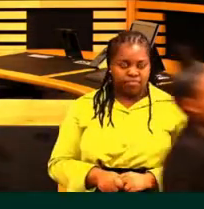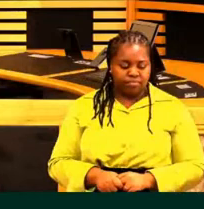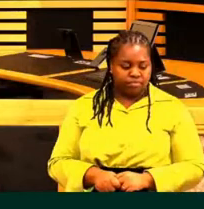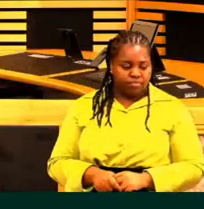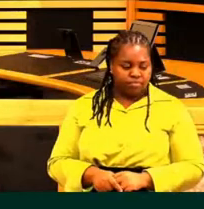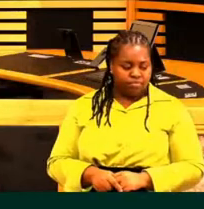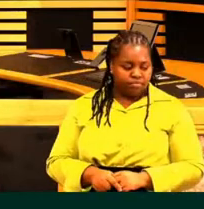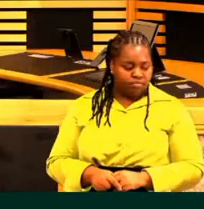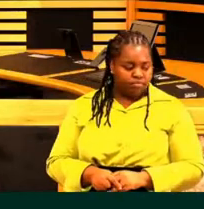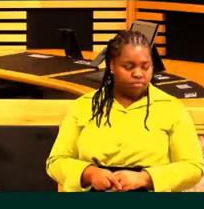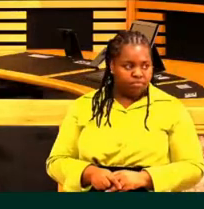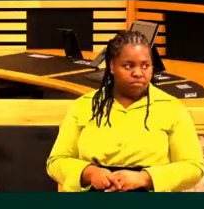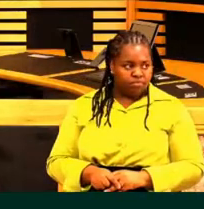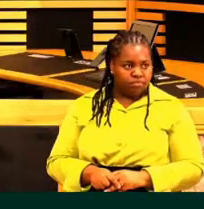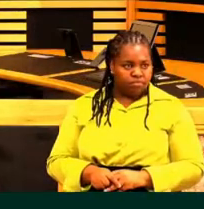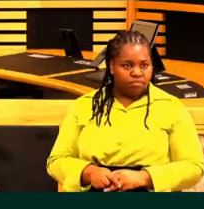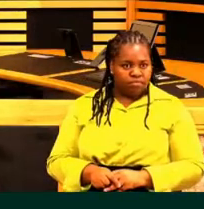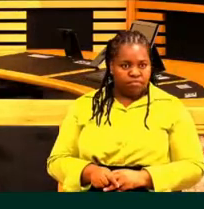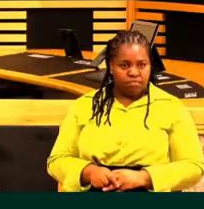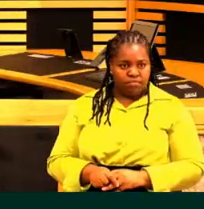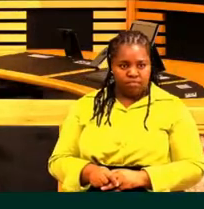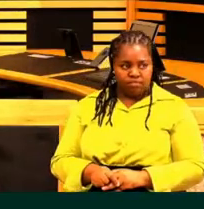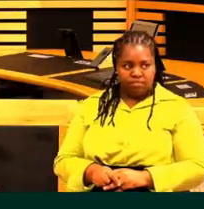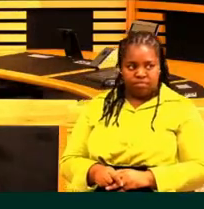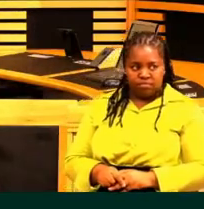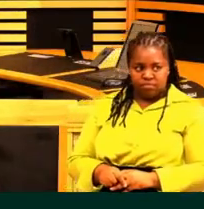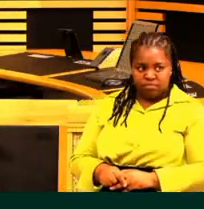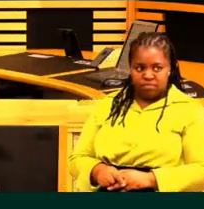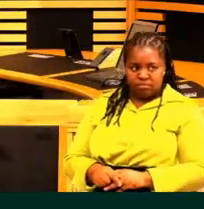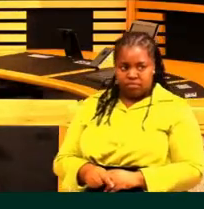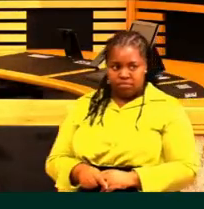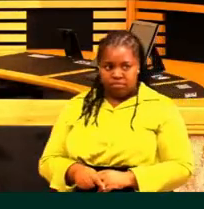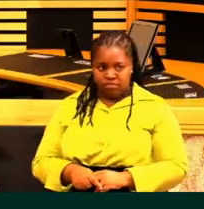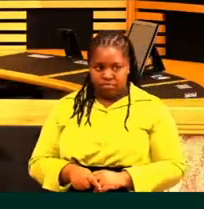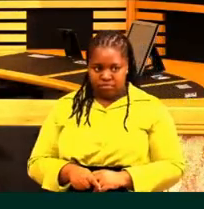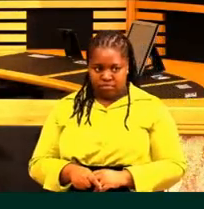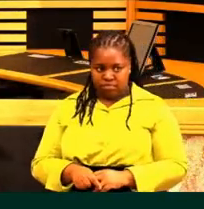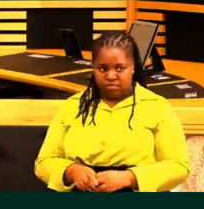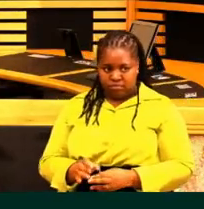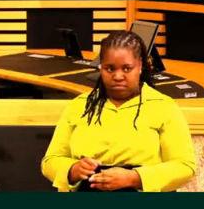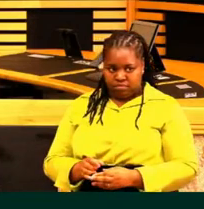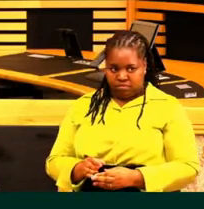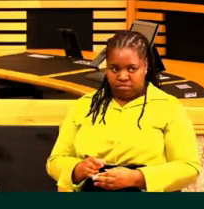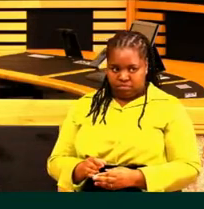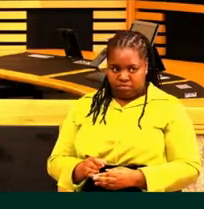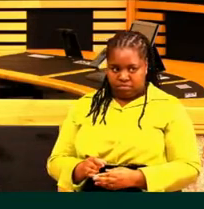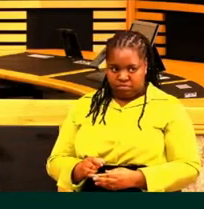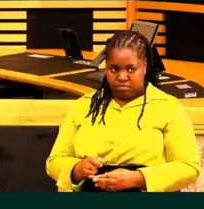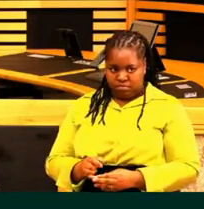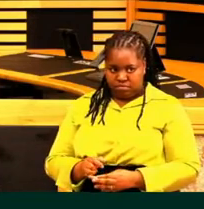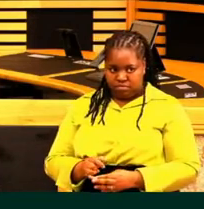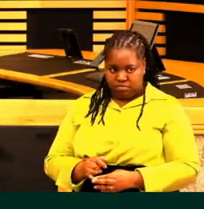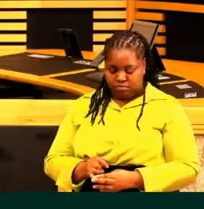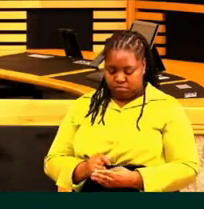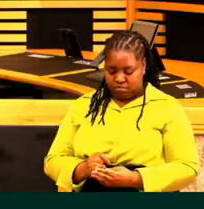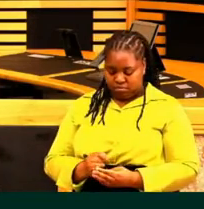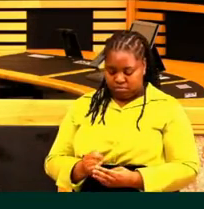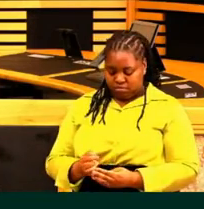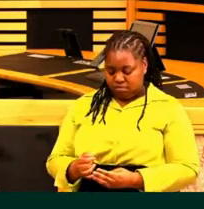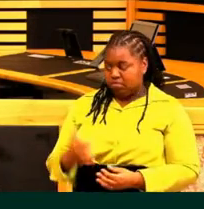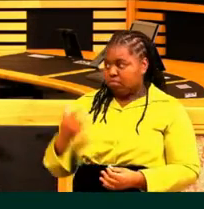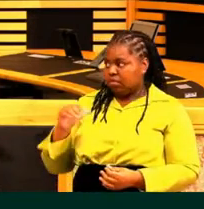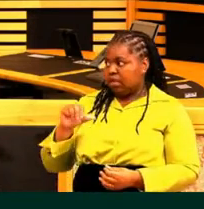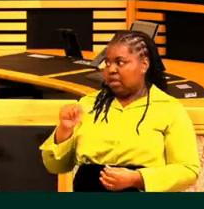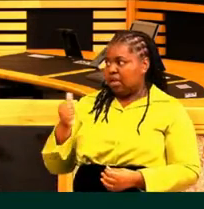thank you so much the next speaker the next speaker is from Chris